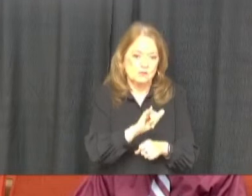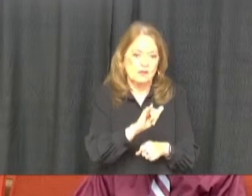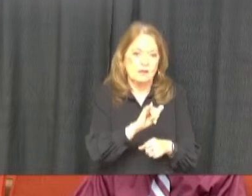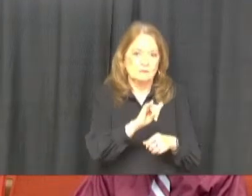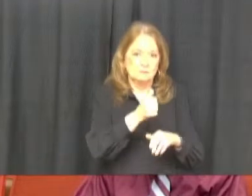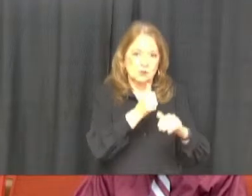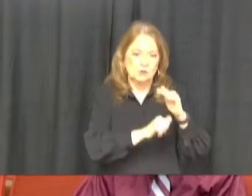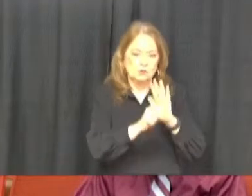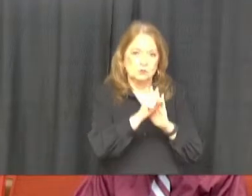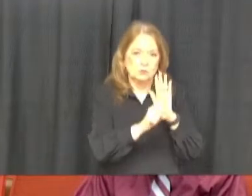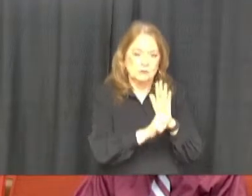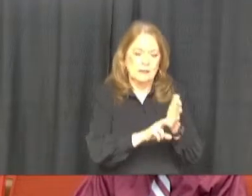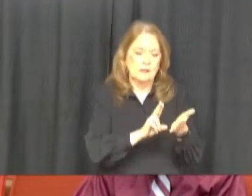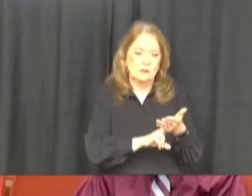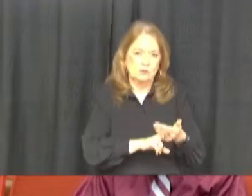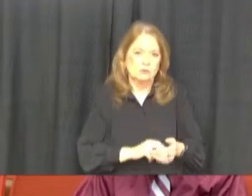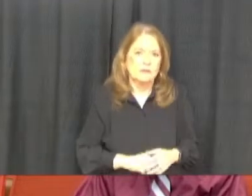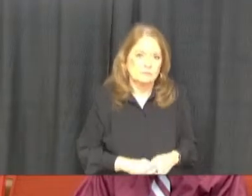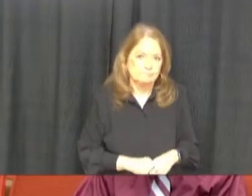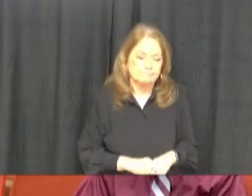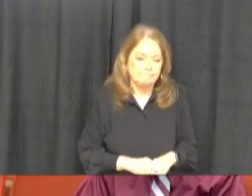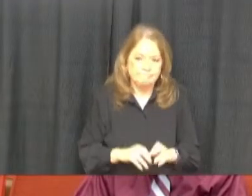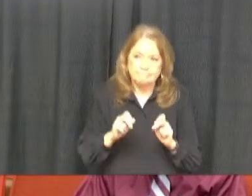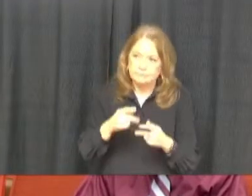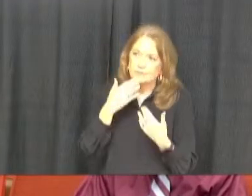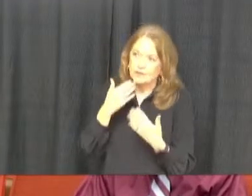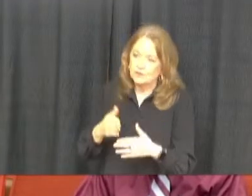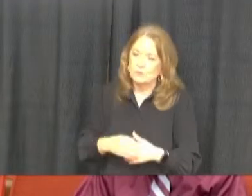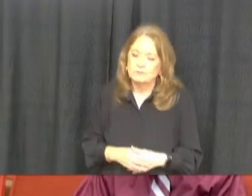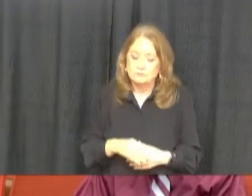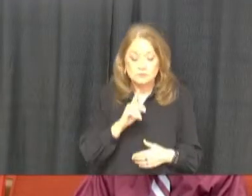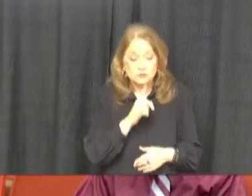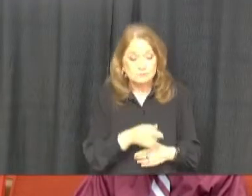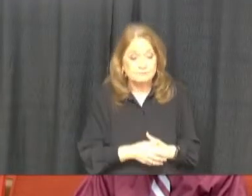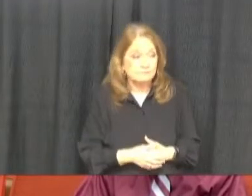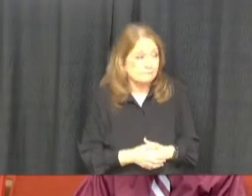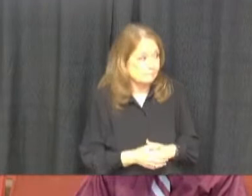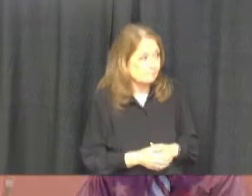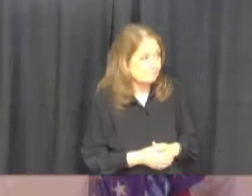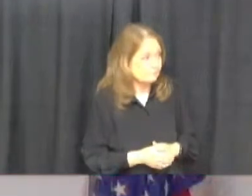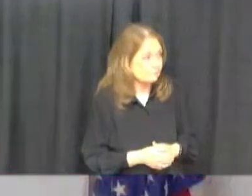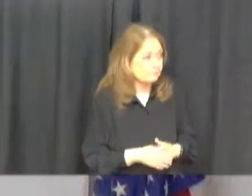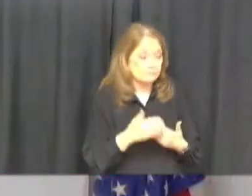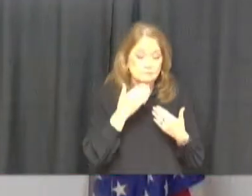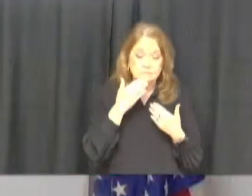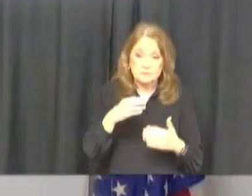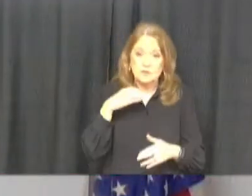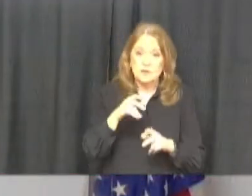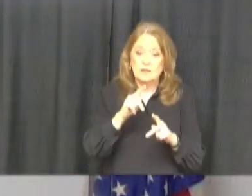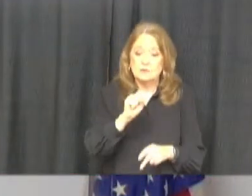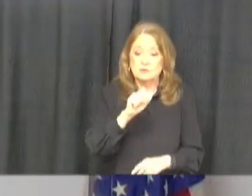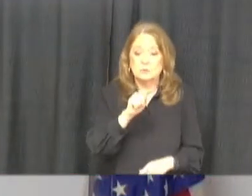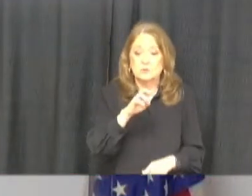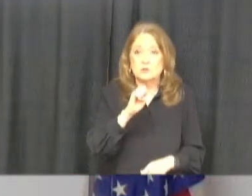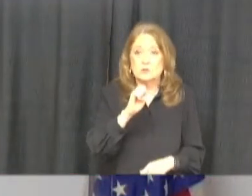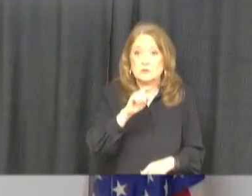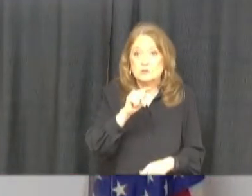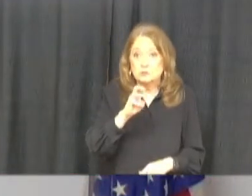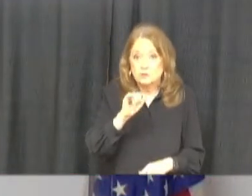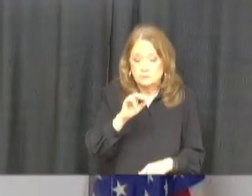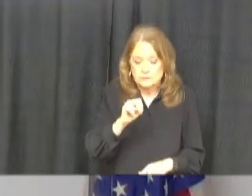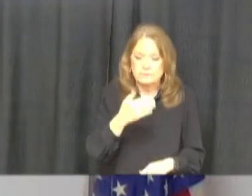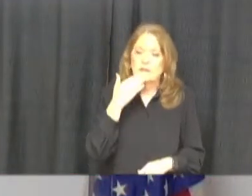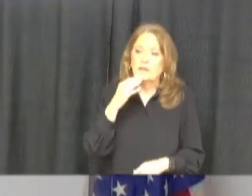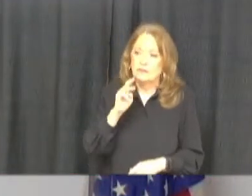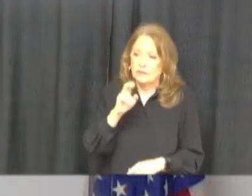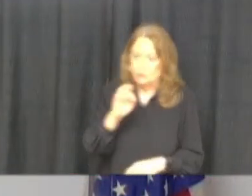that currently is that vendor. Okay. All right. Well, thank you. Sure. Thank you. Councilperson Streetman, you're recognized. Thank you,